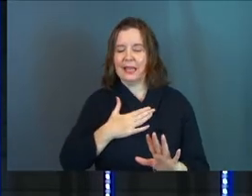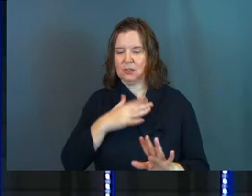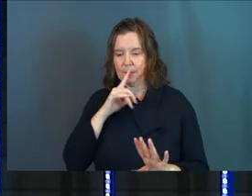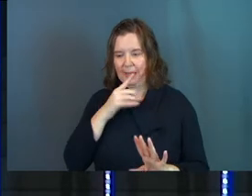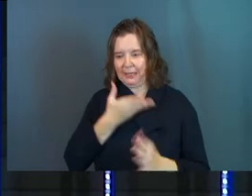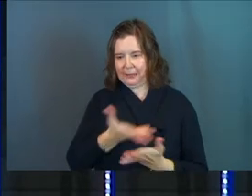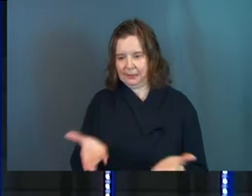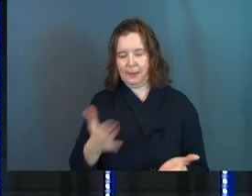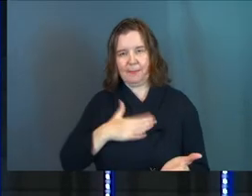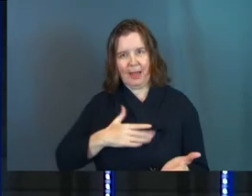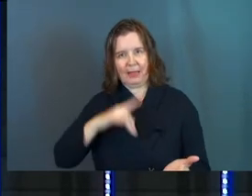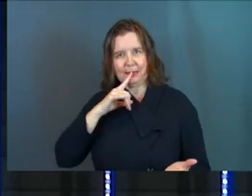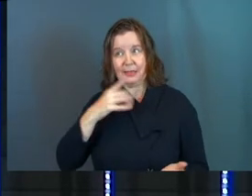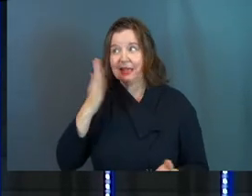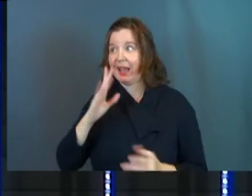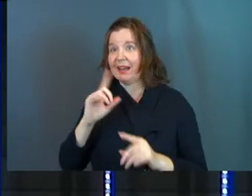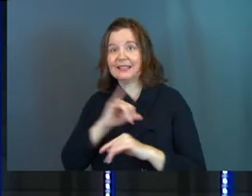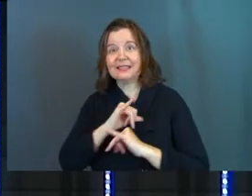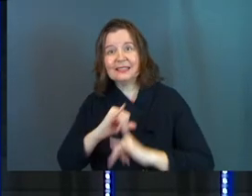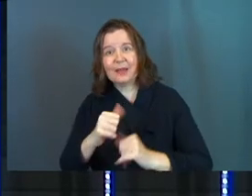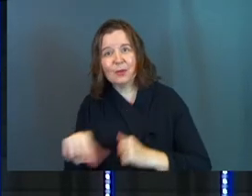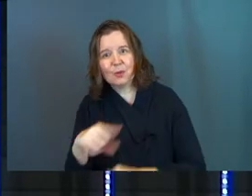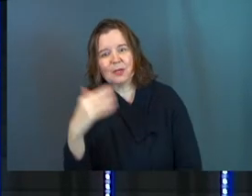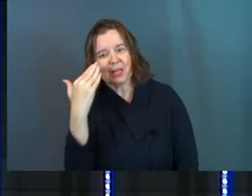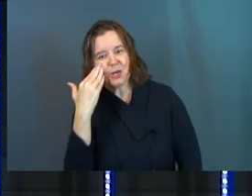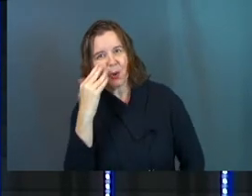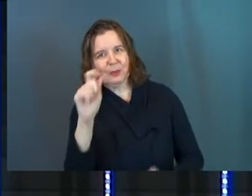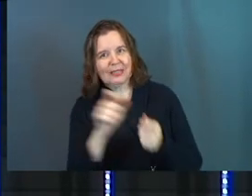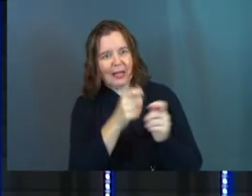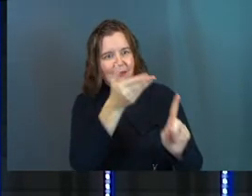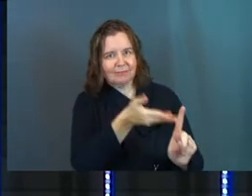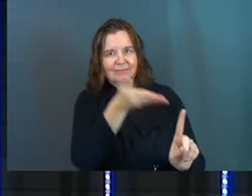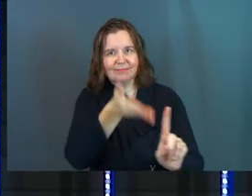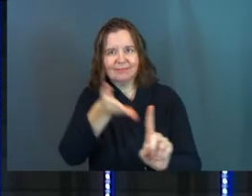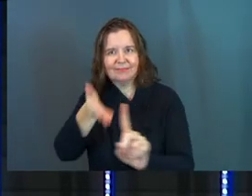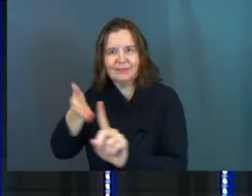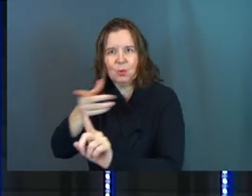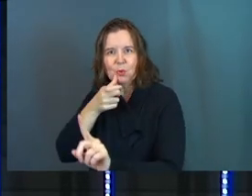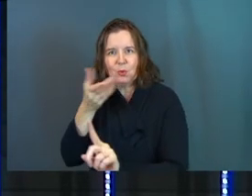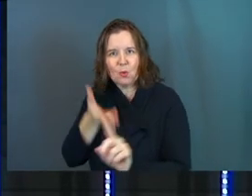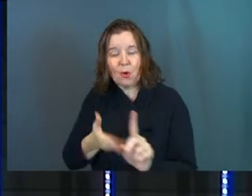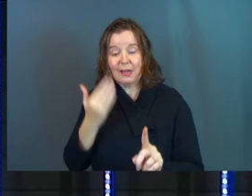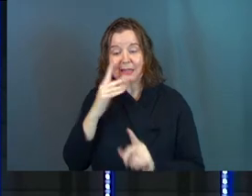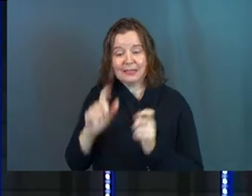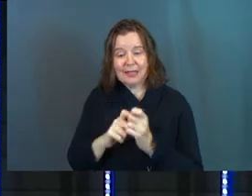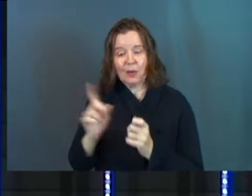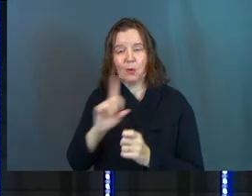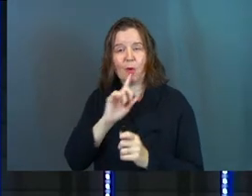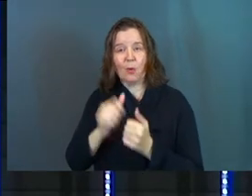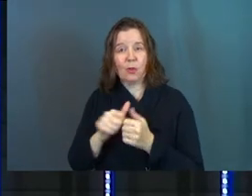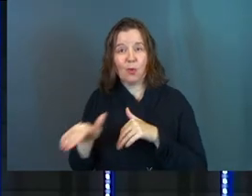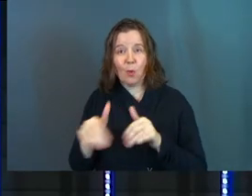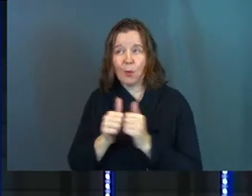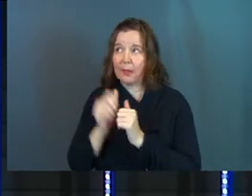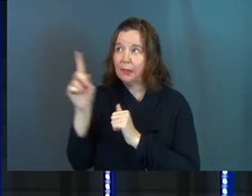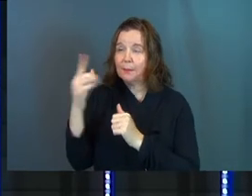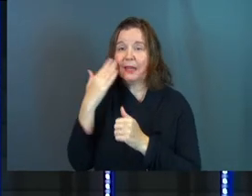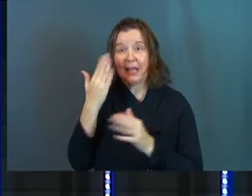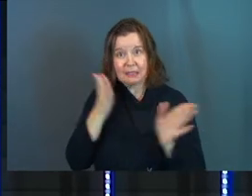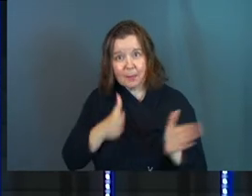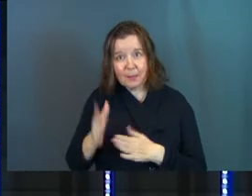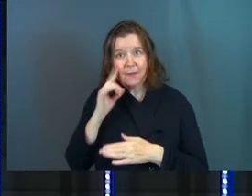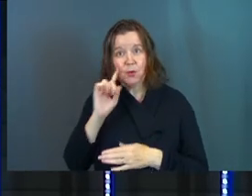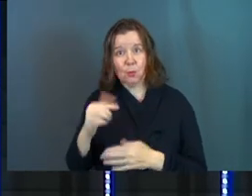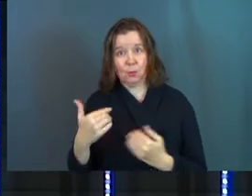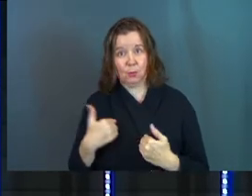kids. God is no different with you. He knows exactly who you are. He knows exactly where you're at in your walk. And he has a